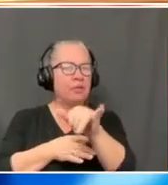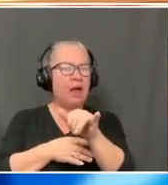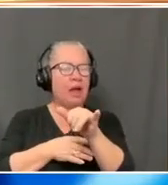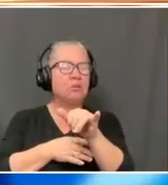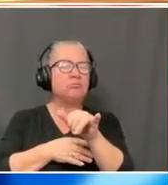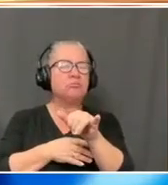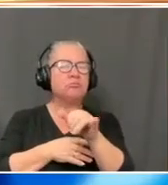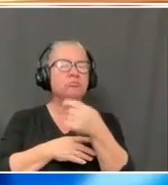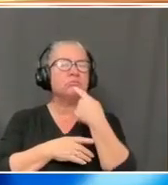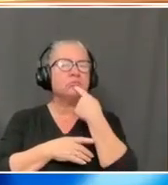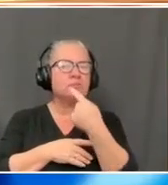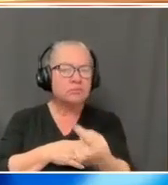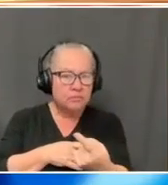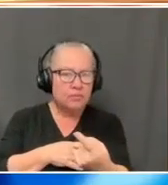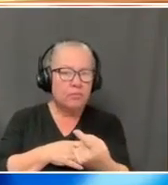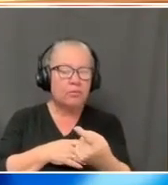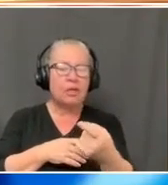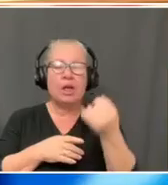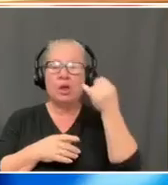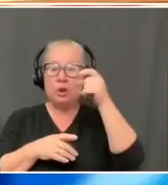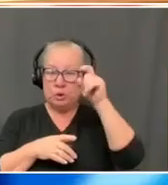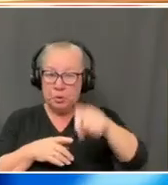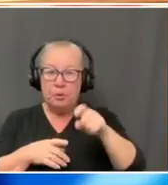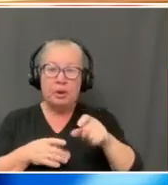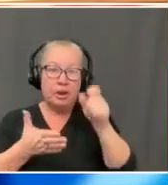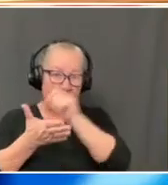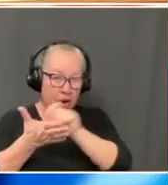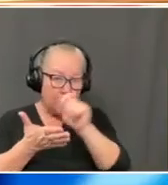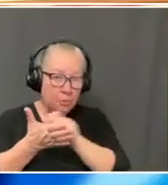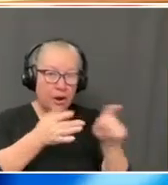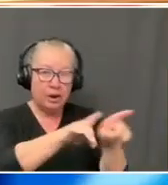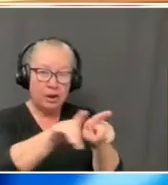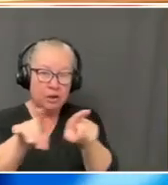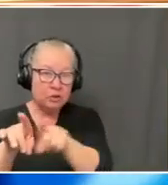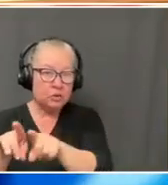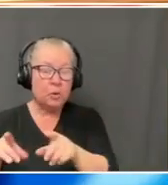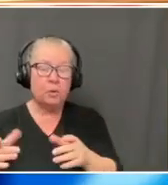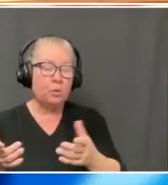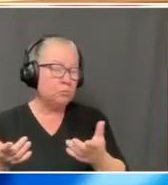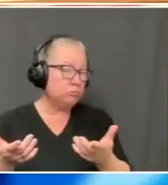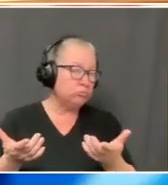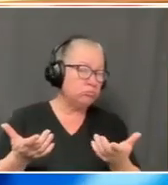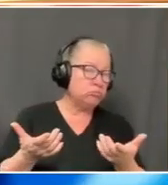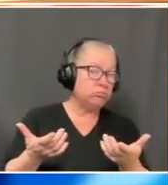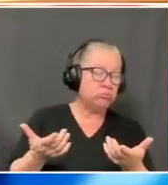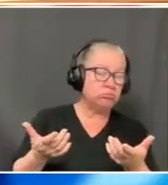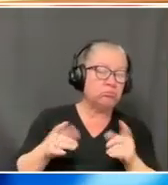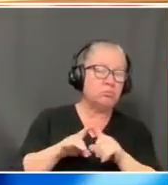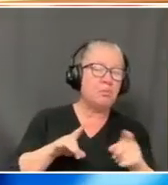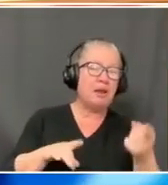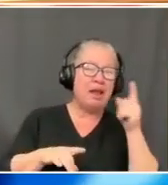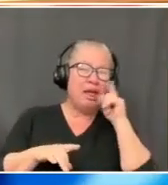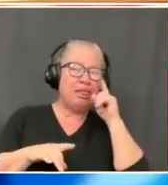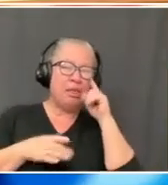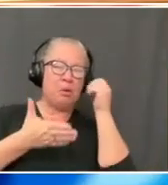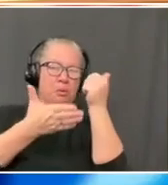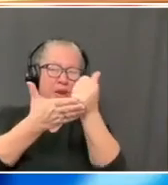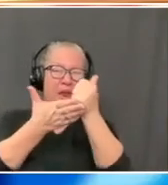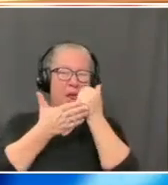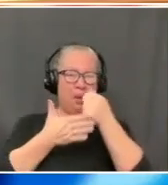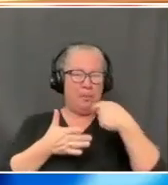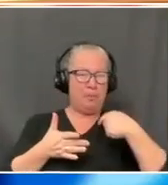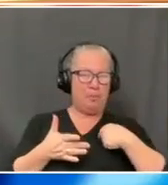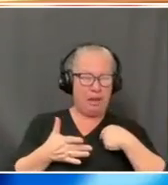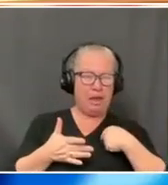need to put it in writing, we could do that as well. But I think it would help me